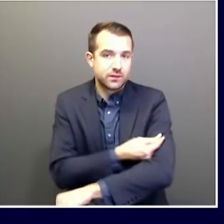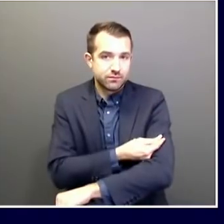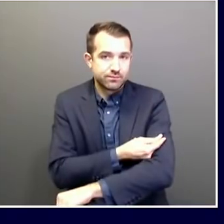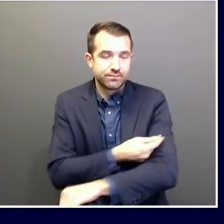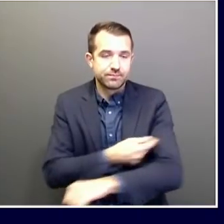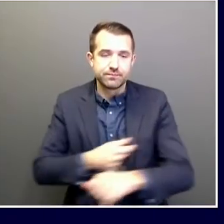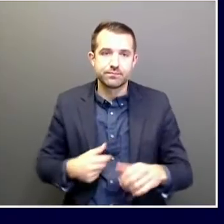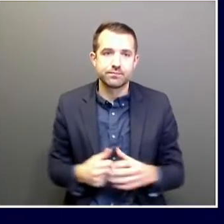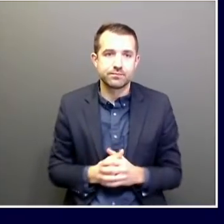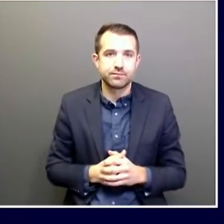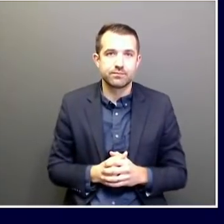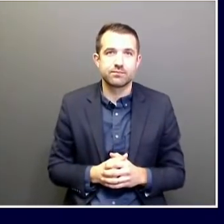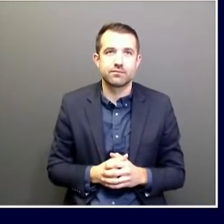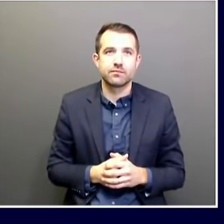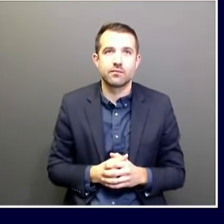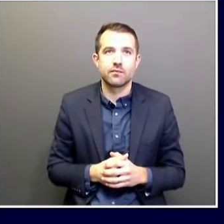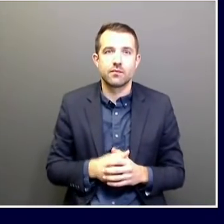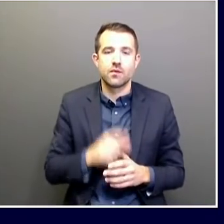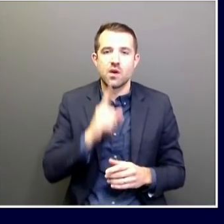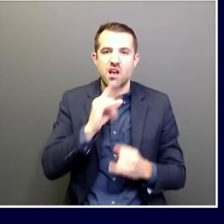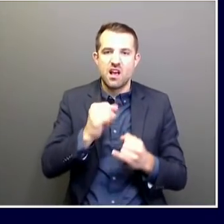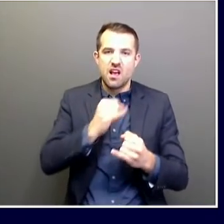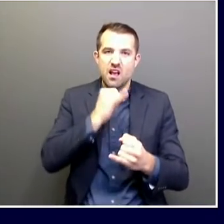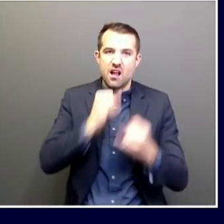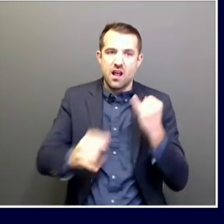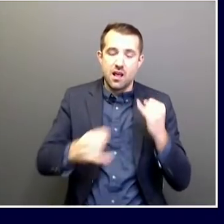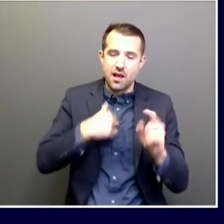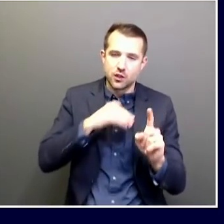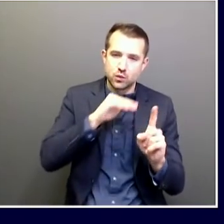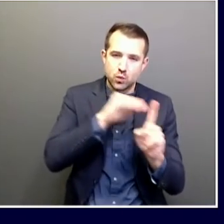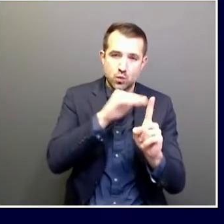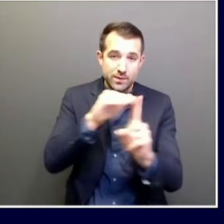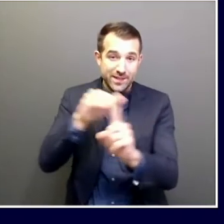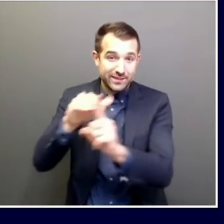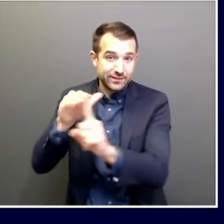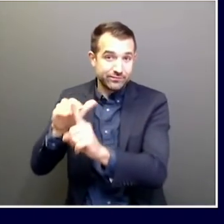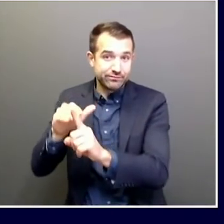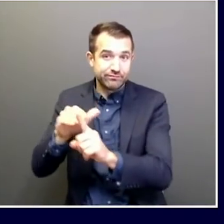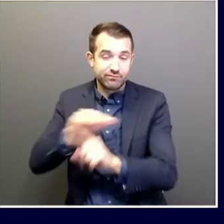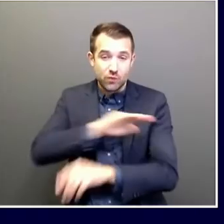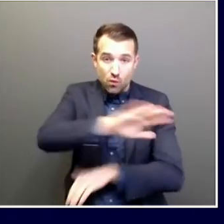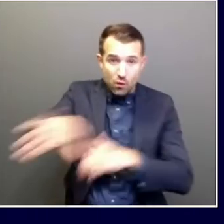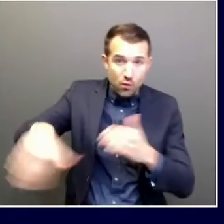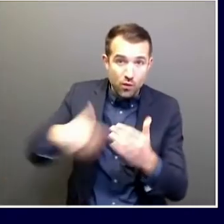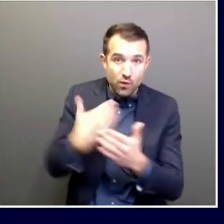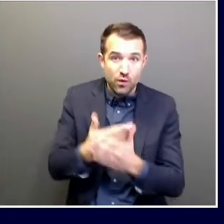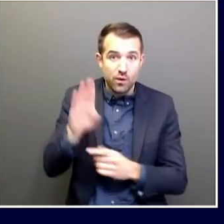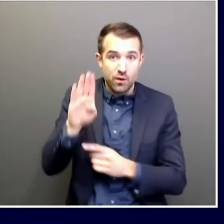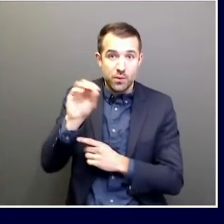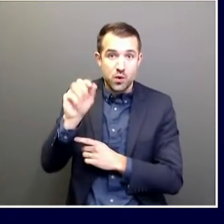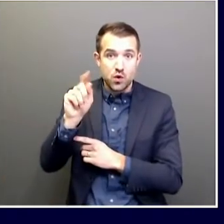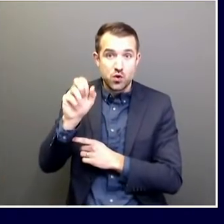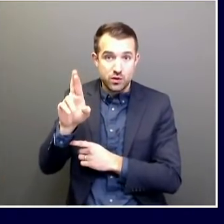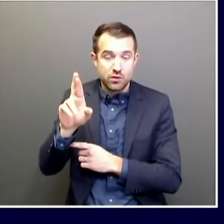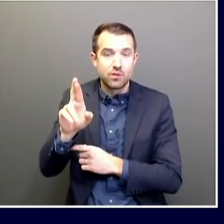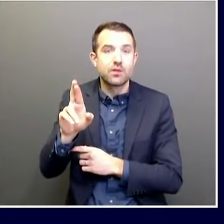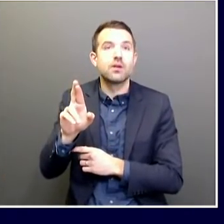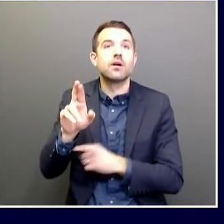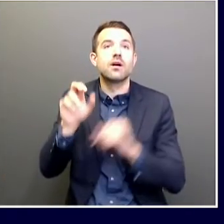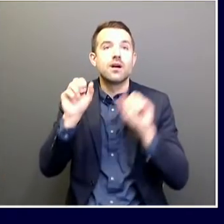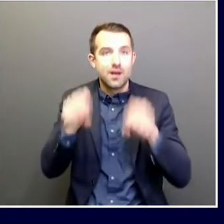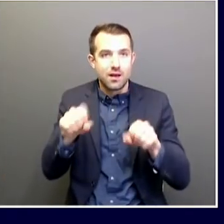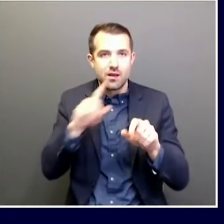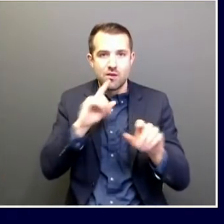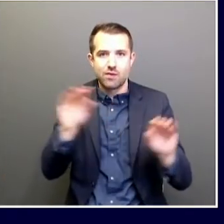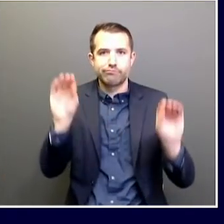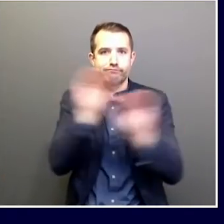final reminder, on all boosters, you can now mix and match vaccines. So if you got the J&J